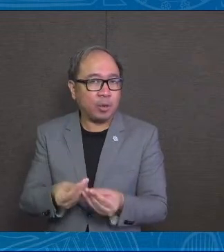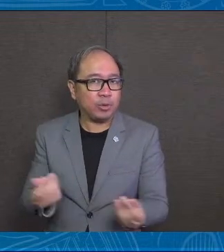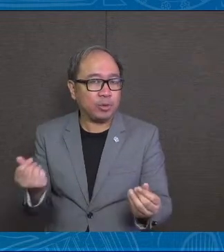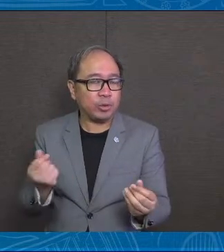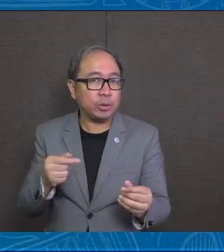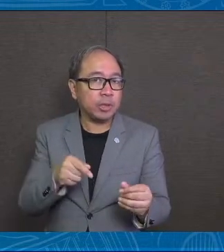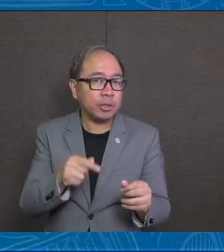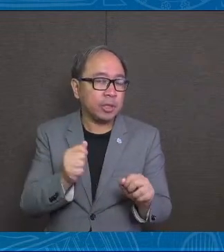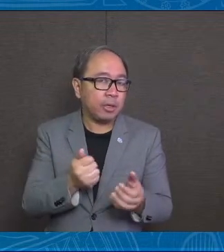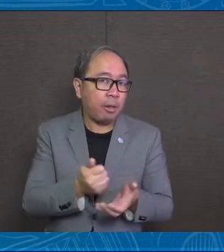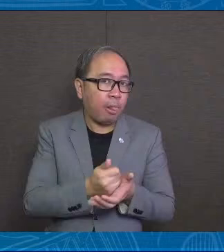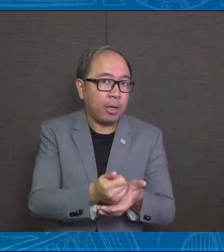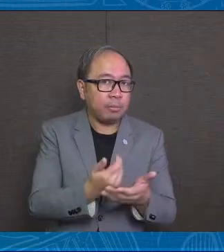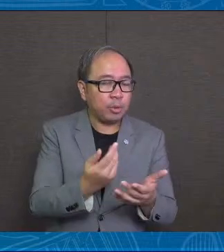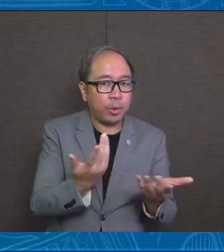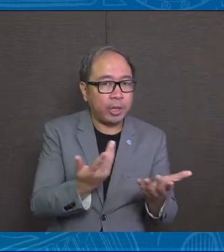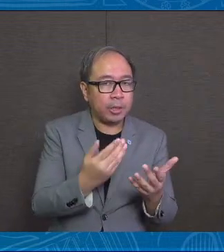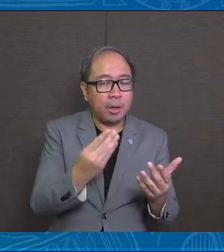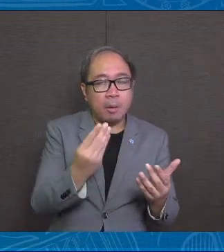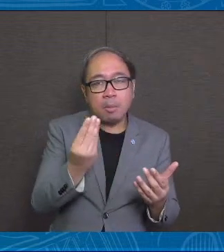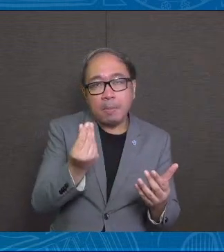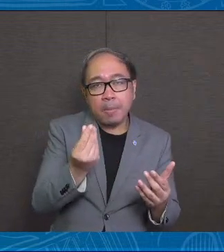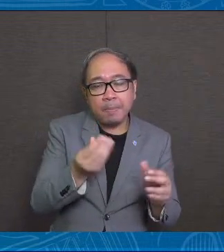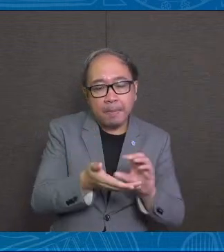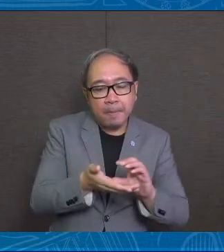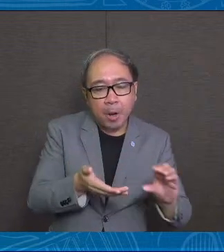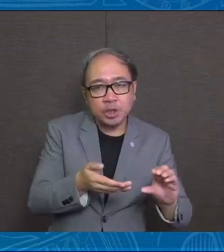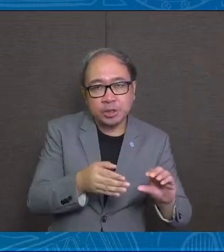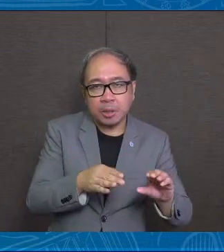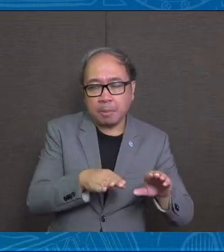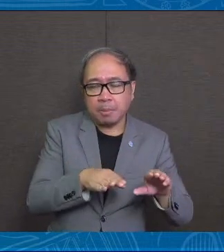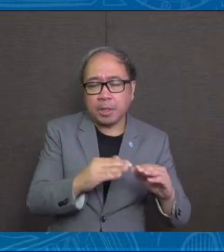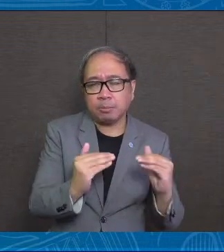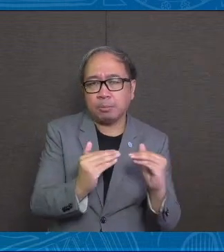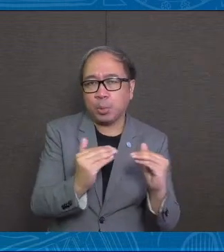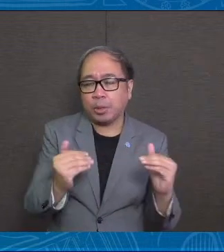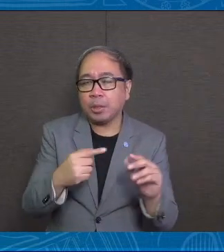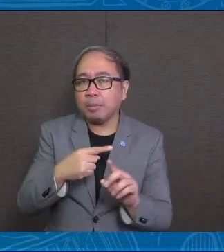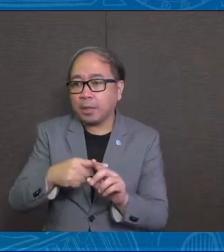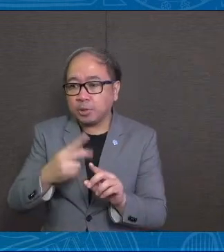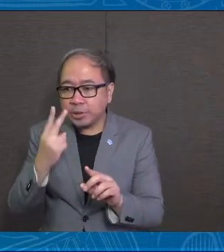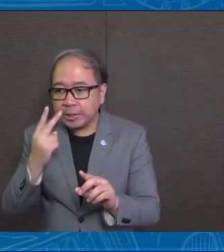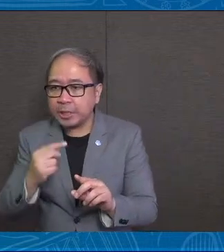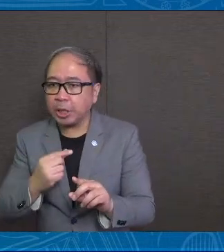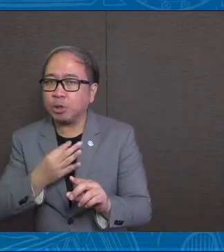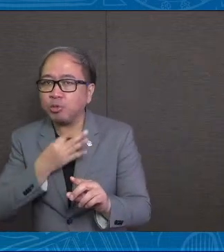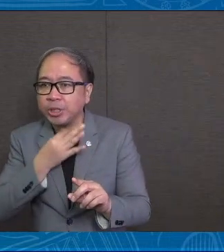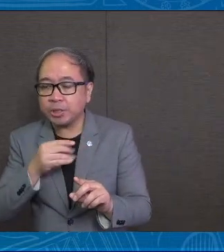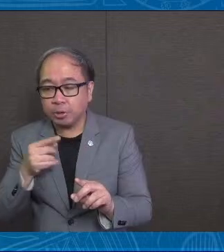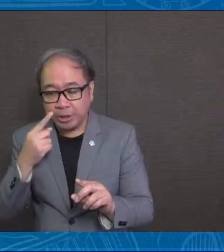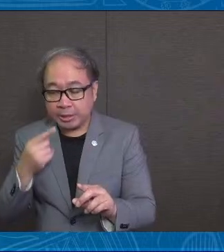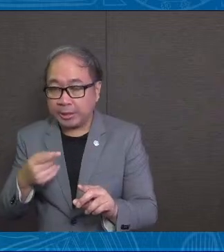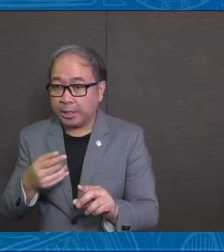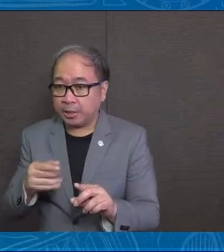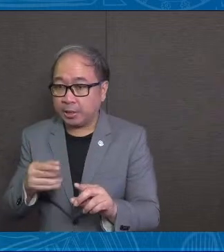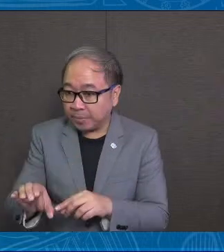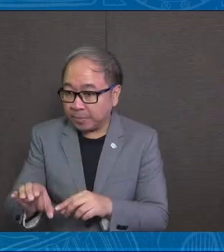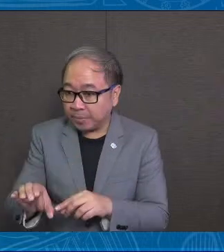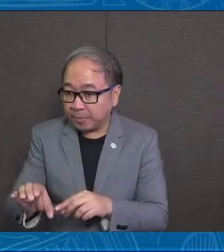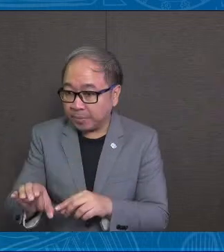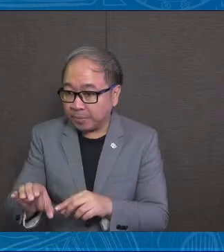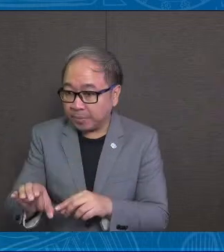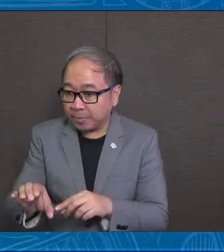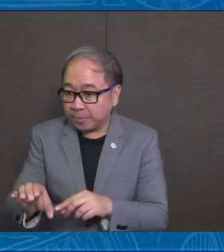helps with balancing the budgets, but also in terms of addressing the risk going forward, that it should be seen as an investment, not just a sunk cost. That's